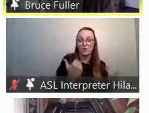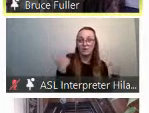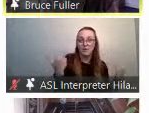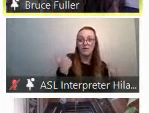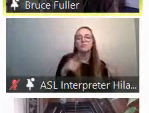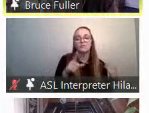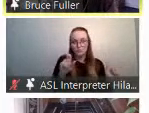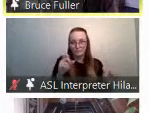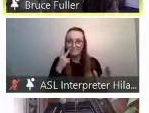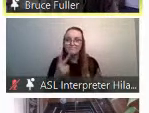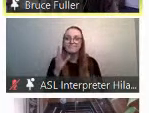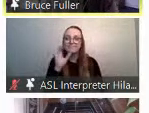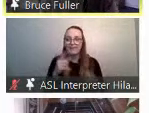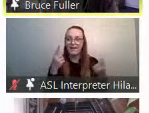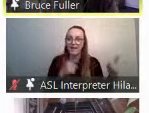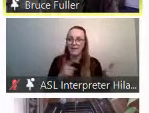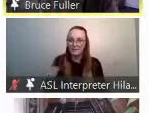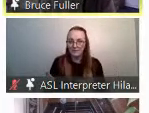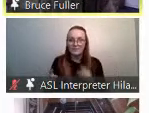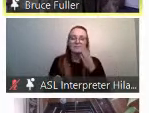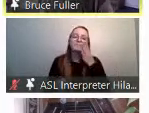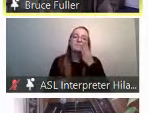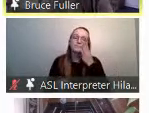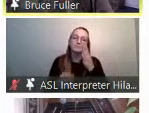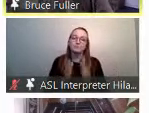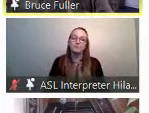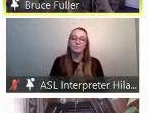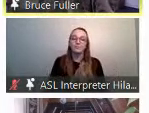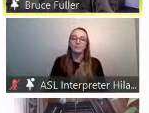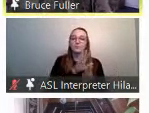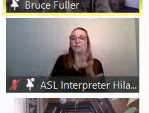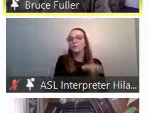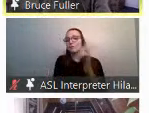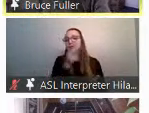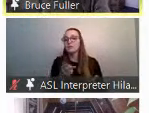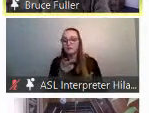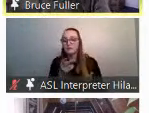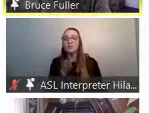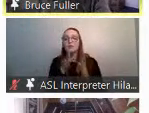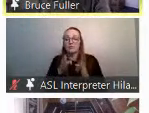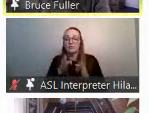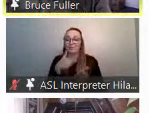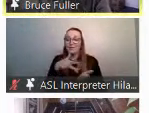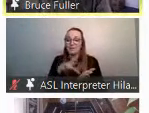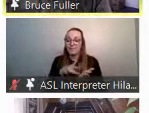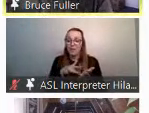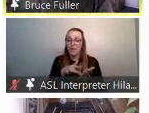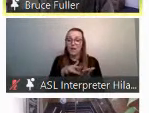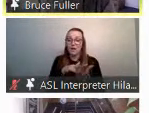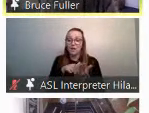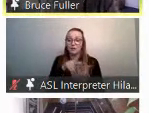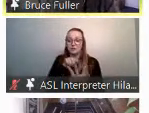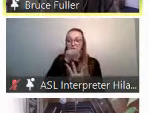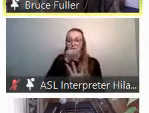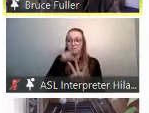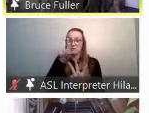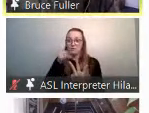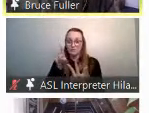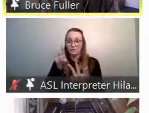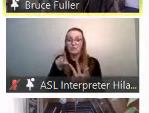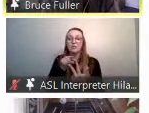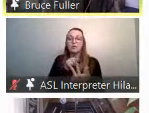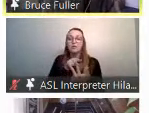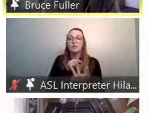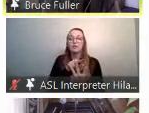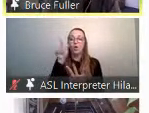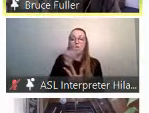can see in this display. The flip side is tuition charging private pre-Ks. The low